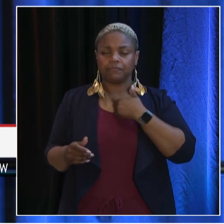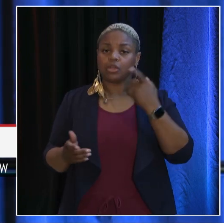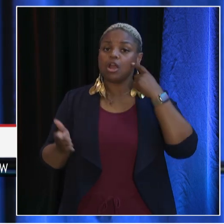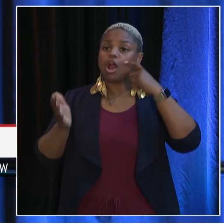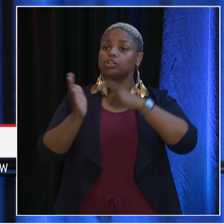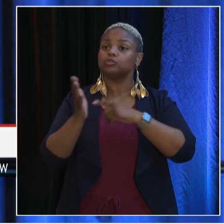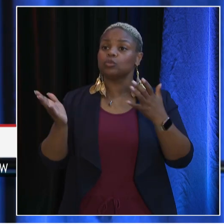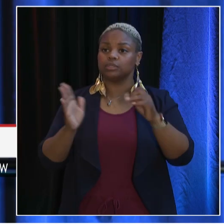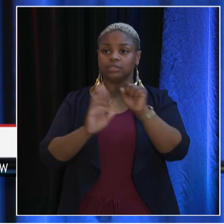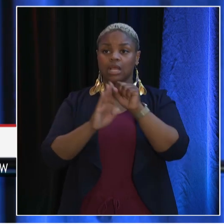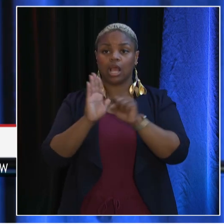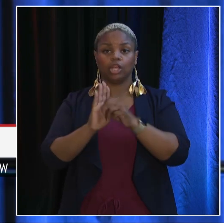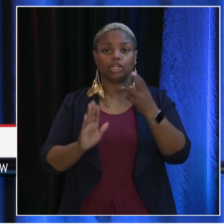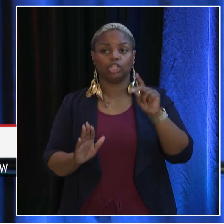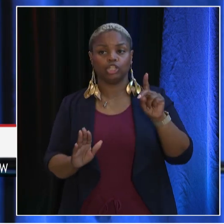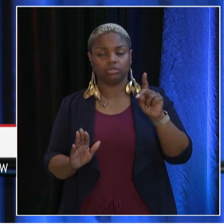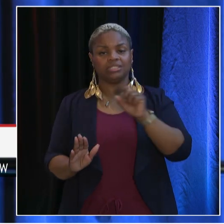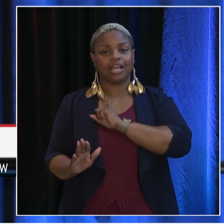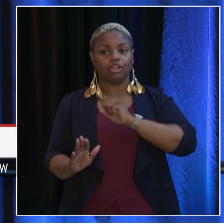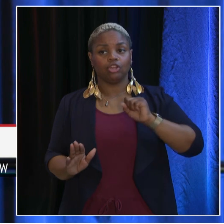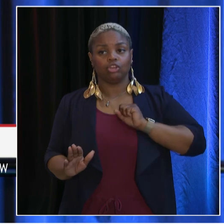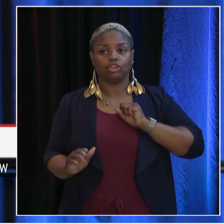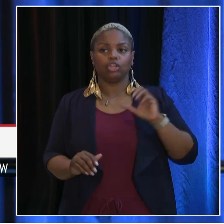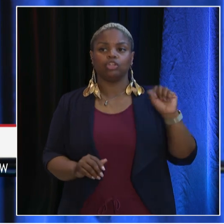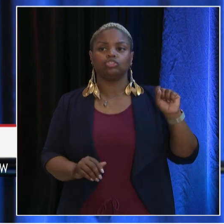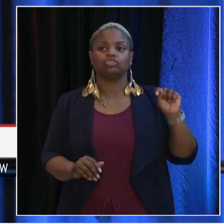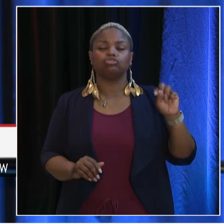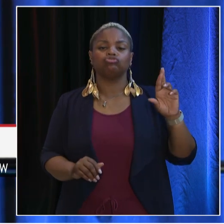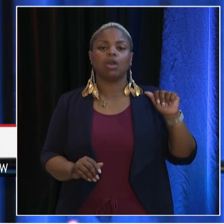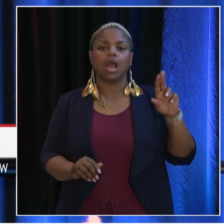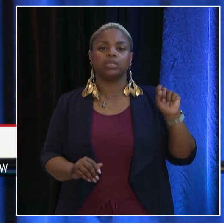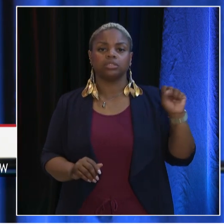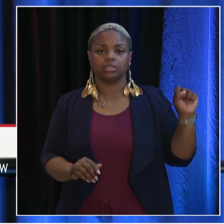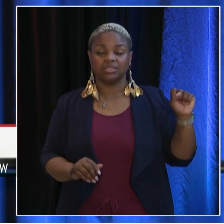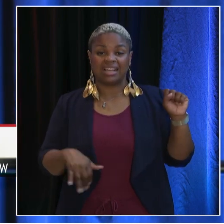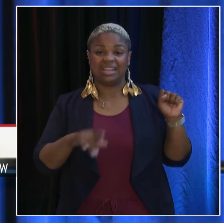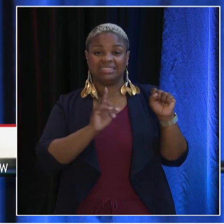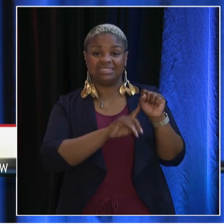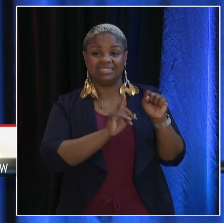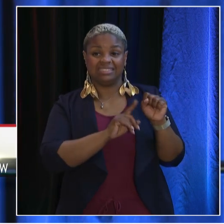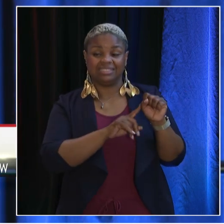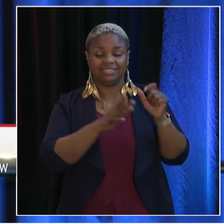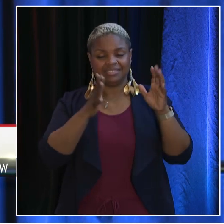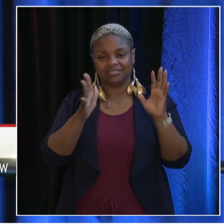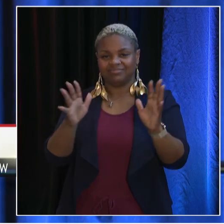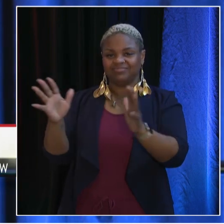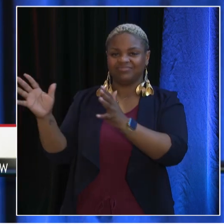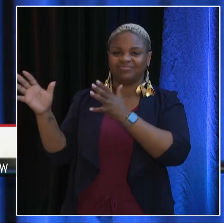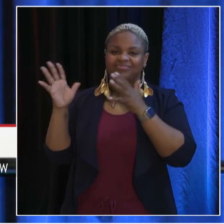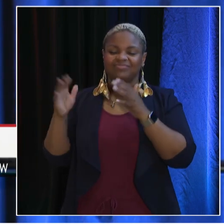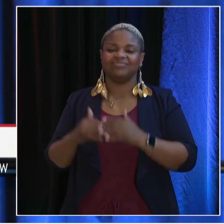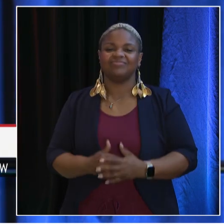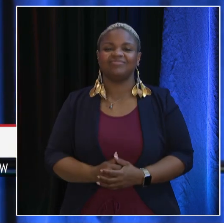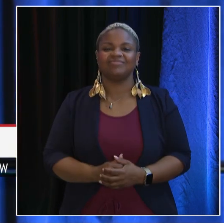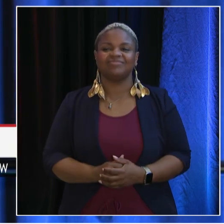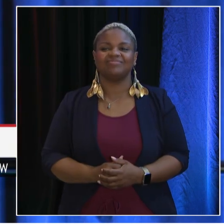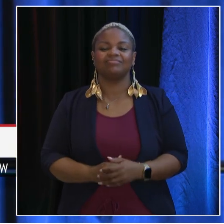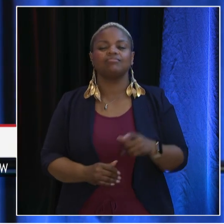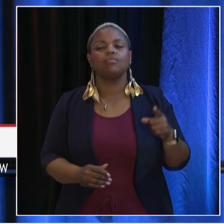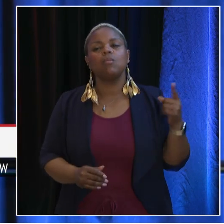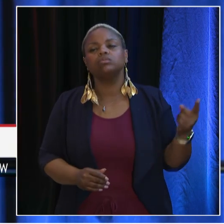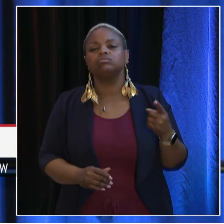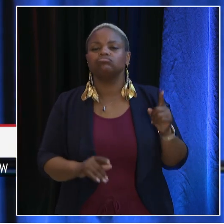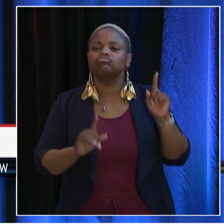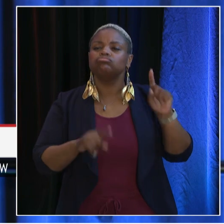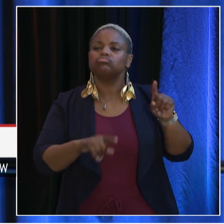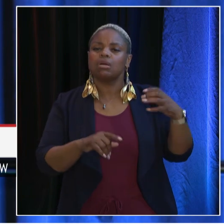Please give Senator Strauss a big round of applause as well, who is always on the Hill